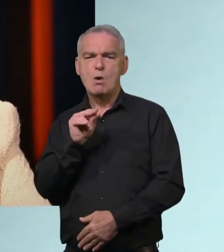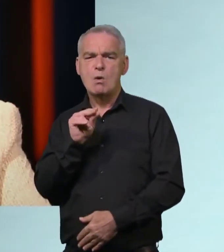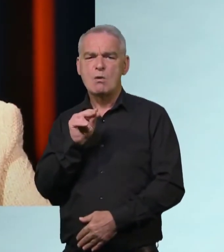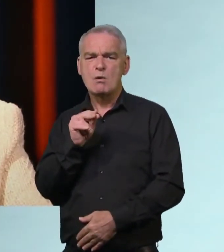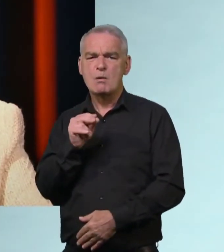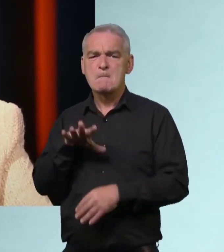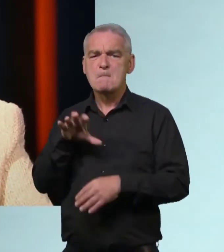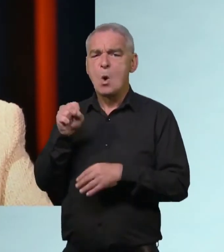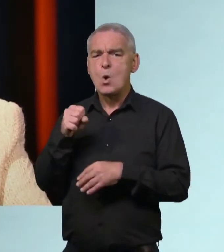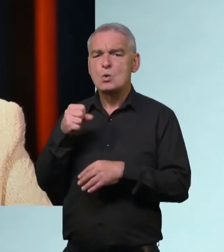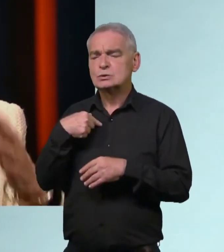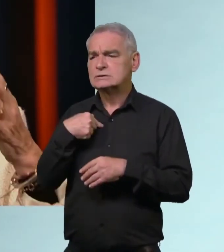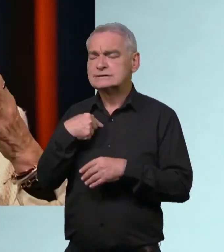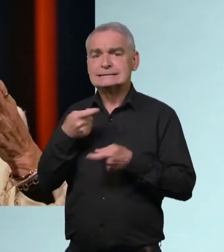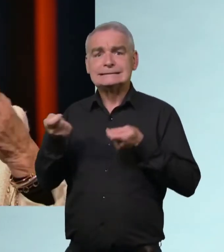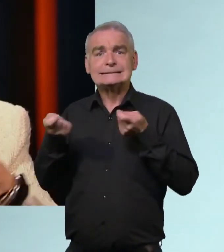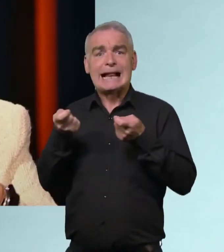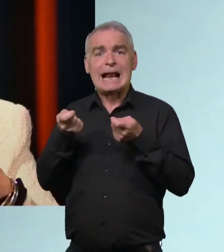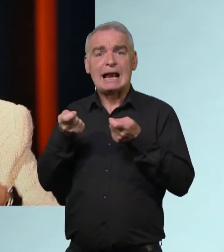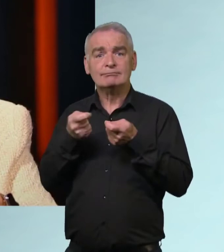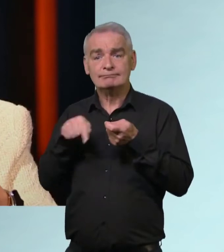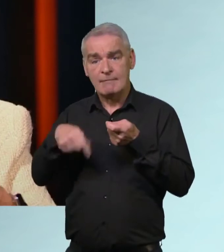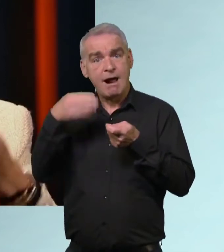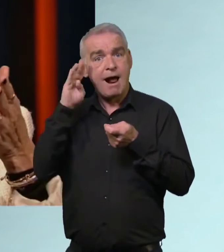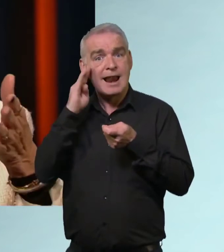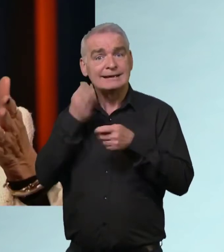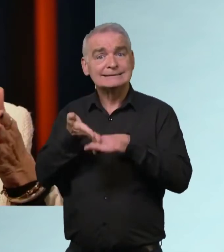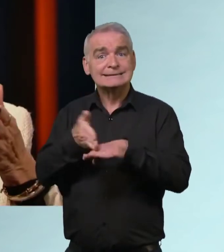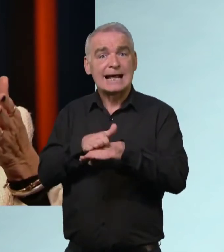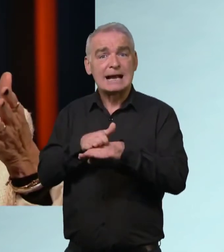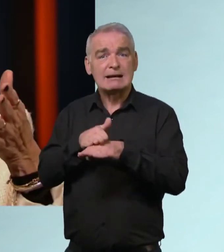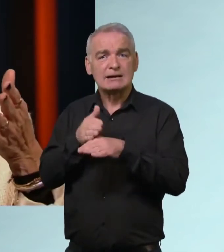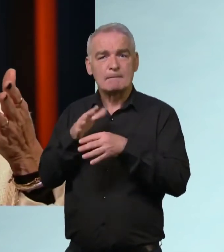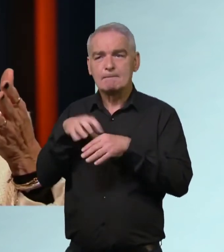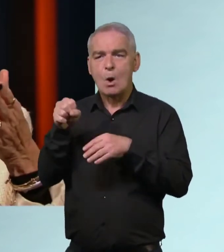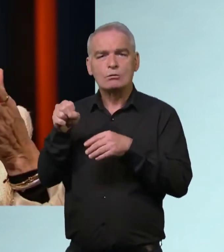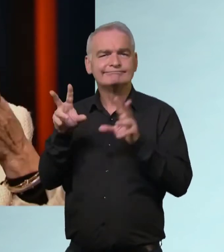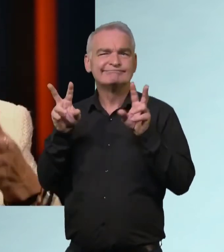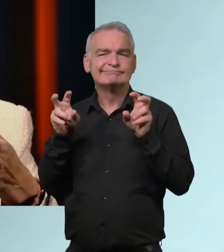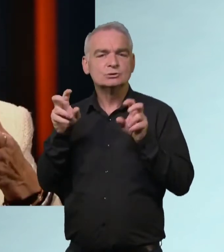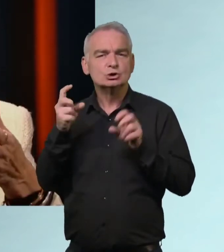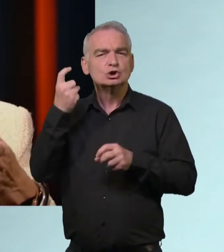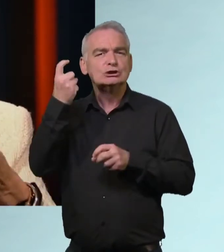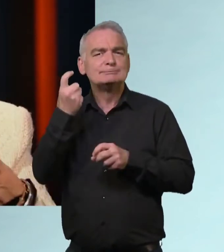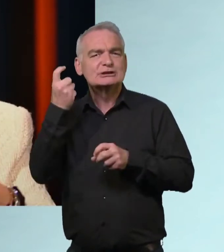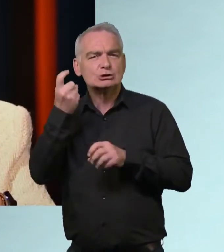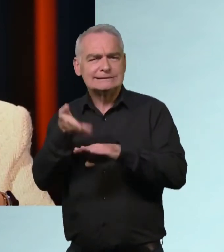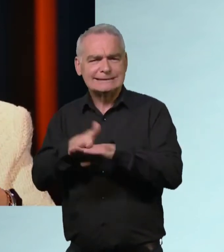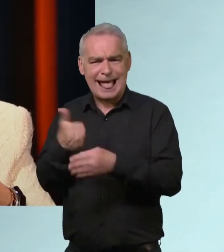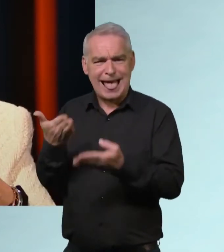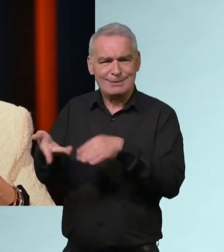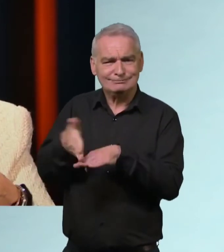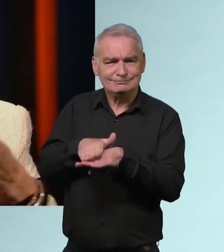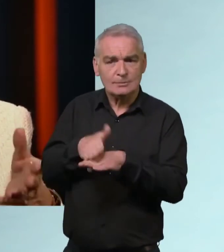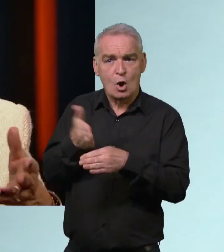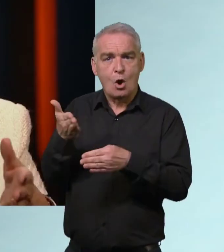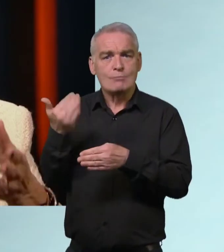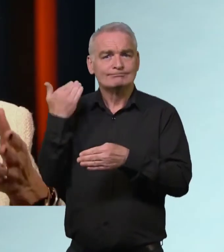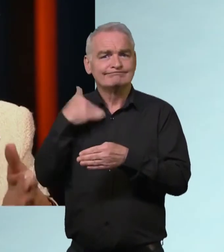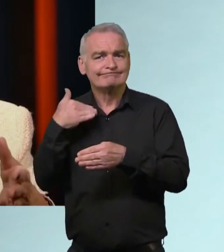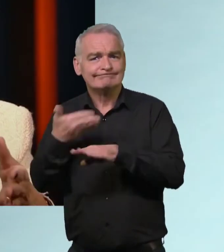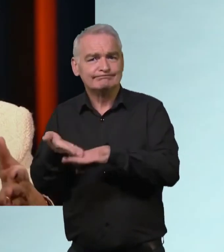the type of deaths that I was dealing with, I was only, here in Ireland, is only dealing with the sort of suspicious deaths, the homicides. Yeah.